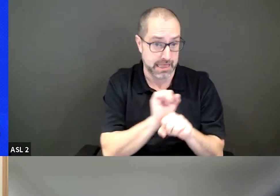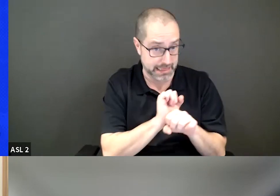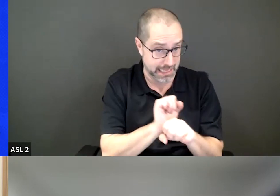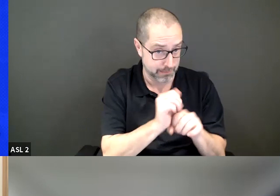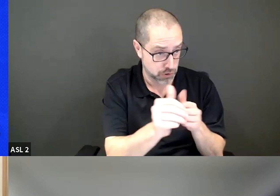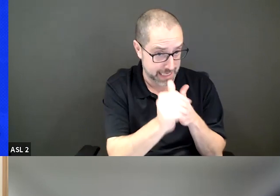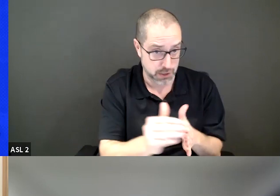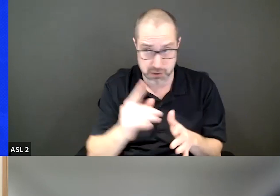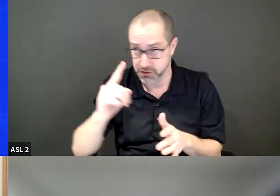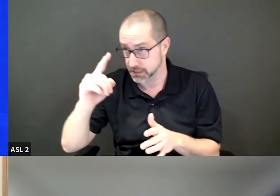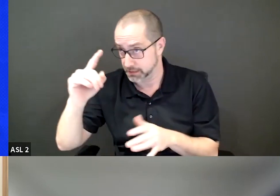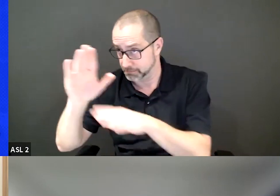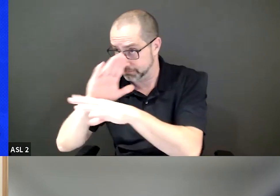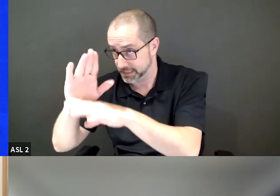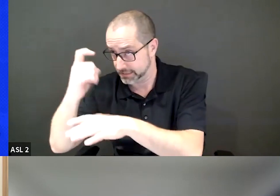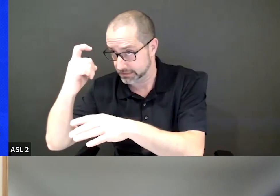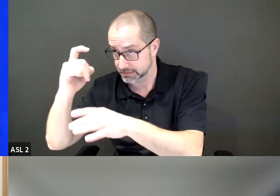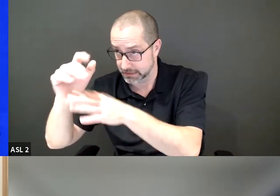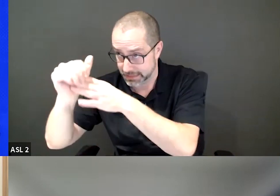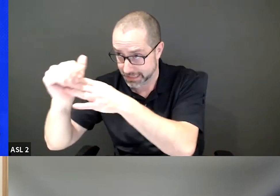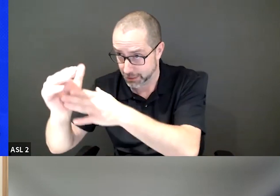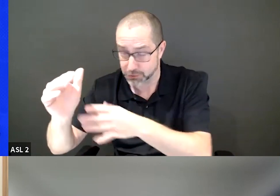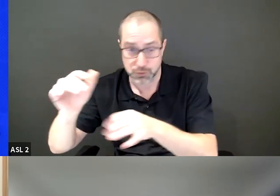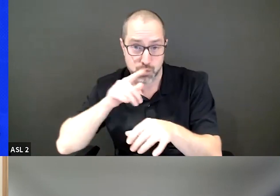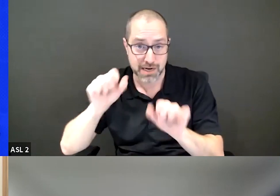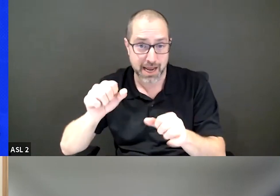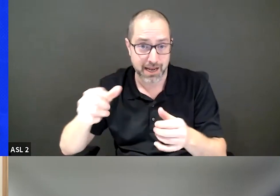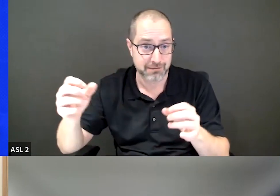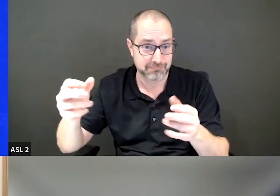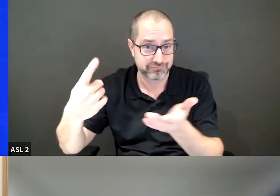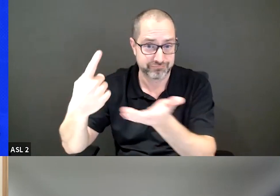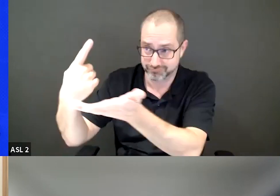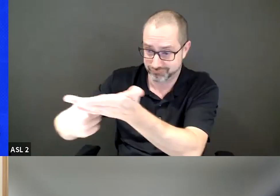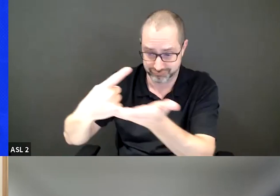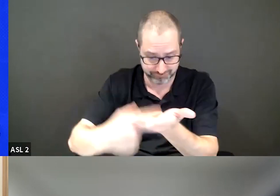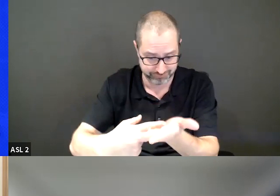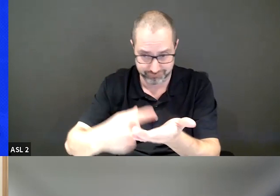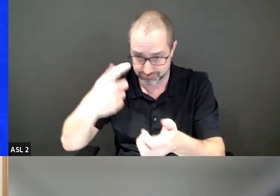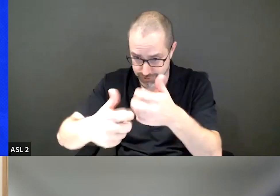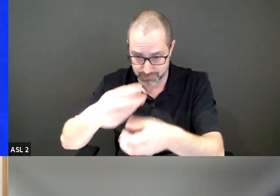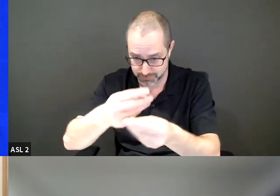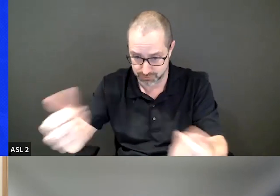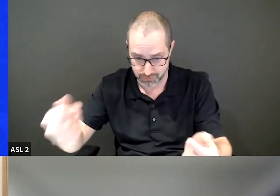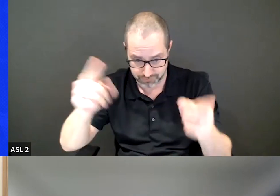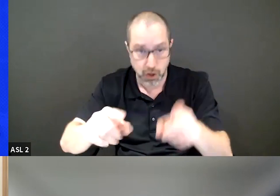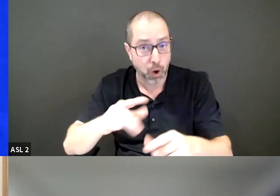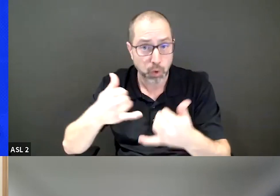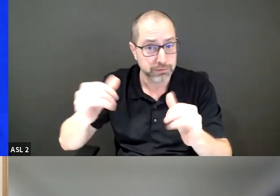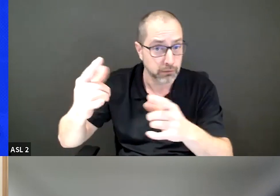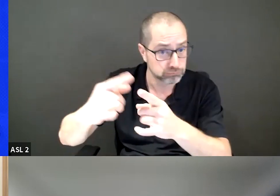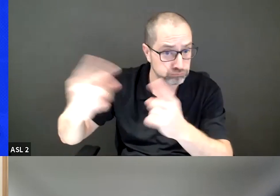to each other, that can collaborate, that can problem solve. It doesn't take away from issues where there might be disagreements